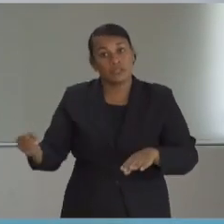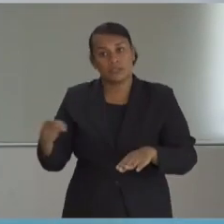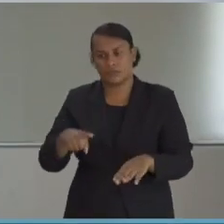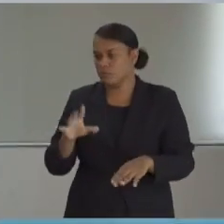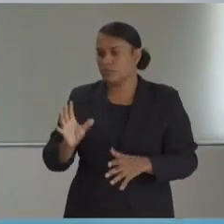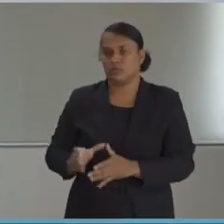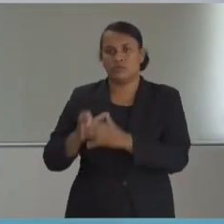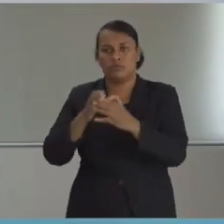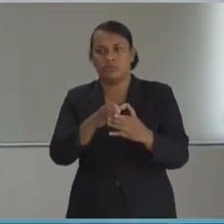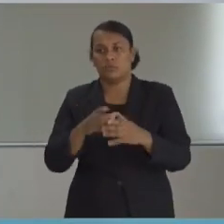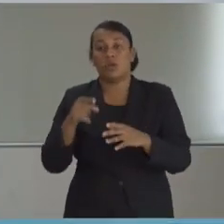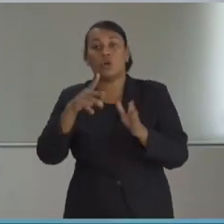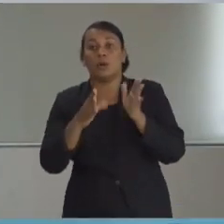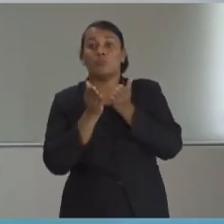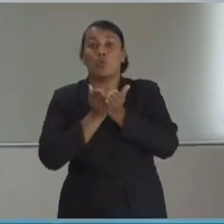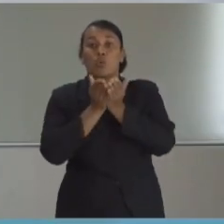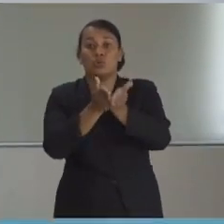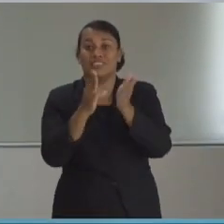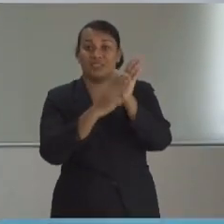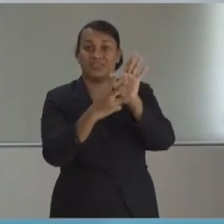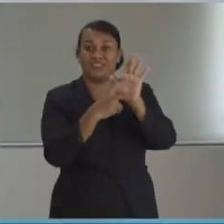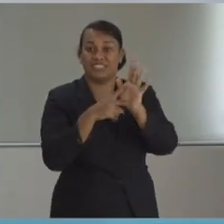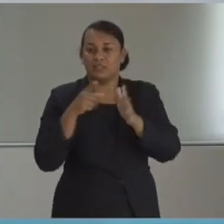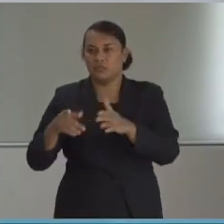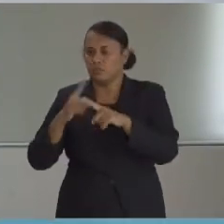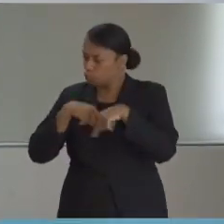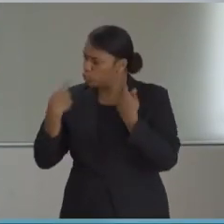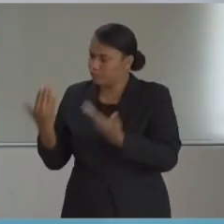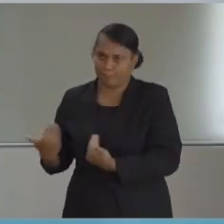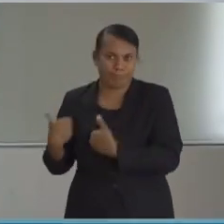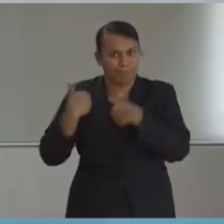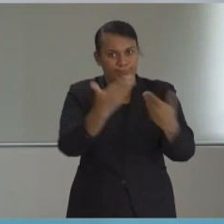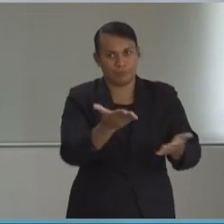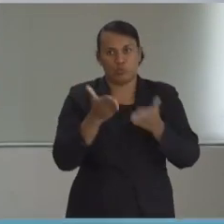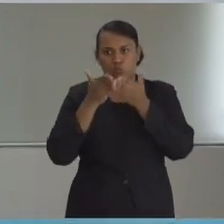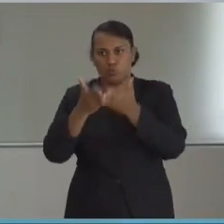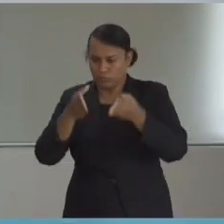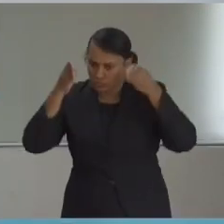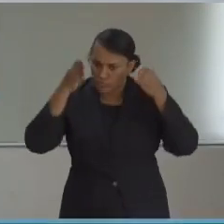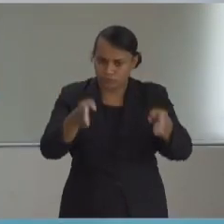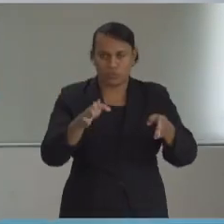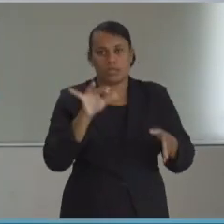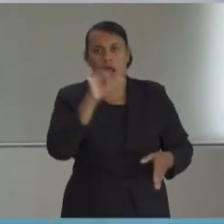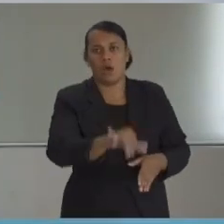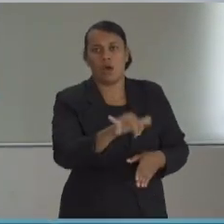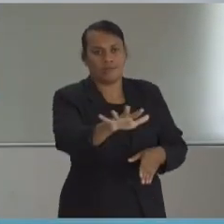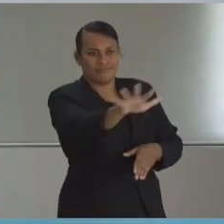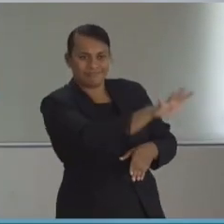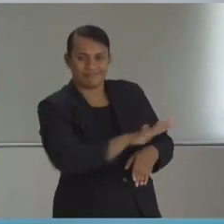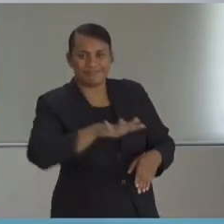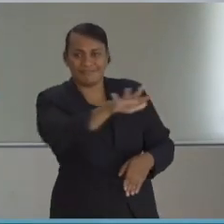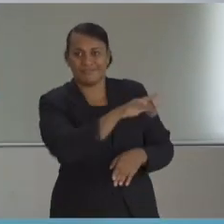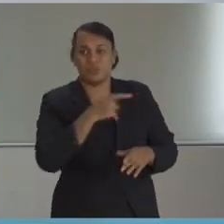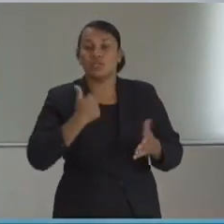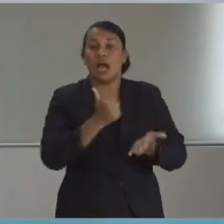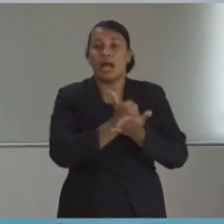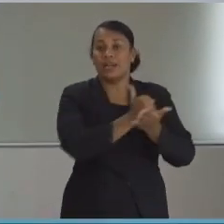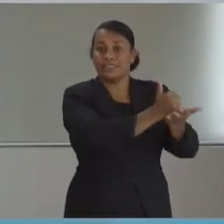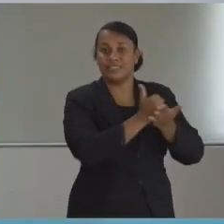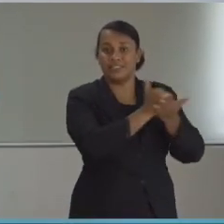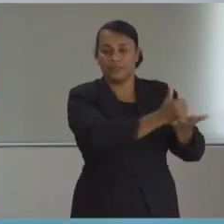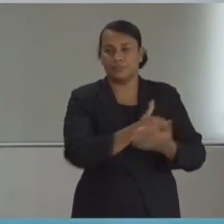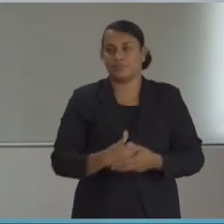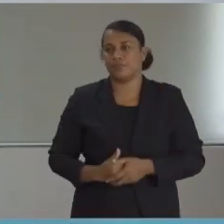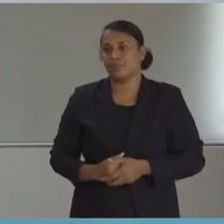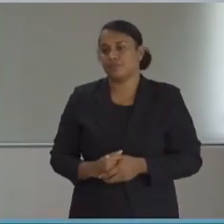the MV Watulawa, to focus on the Asawas, and of course assisted, again